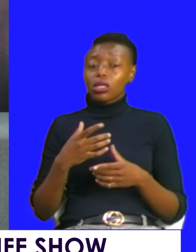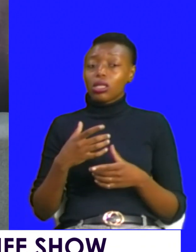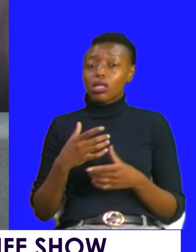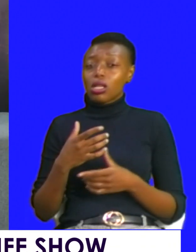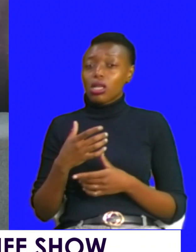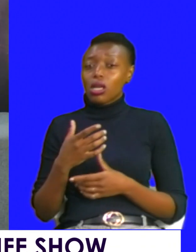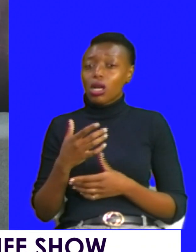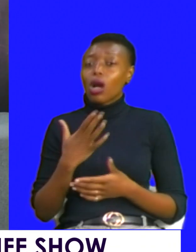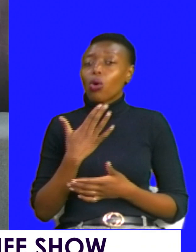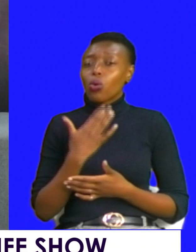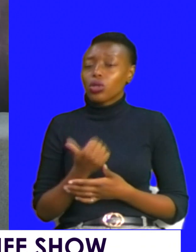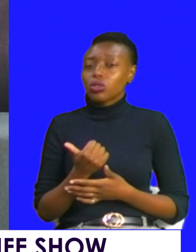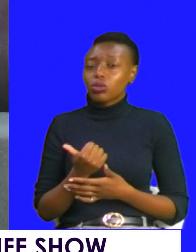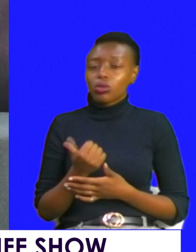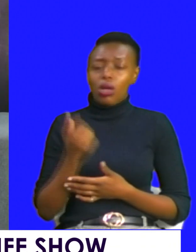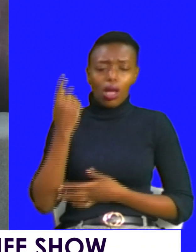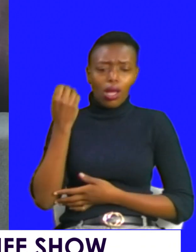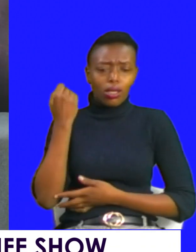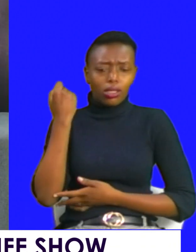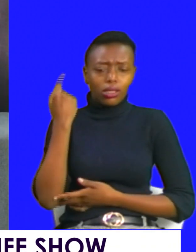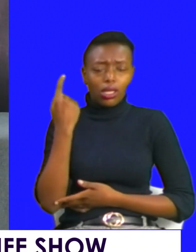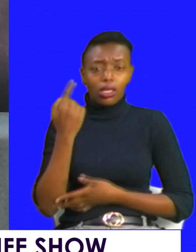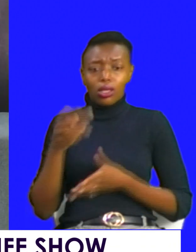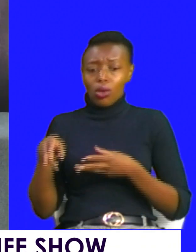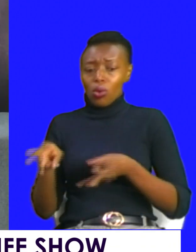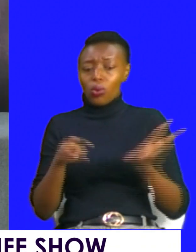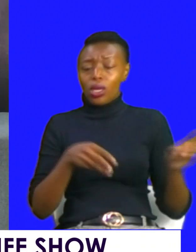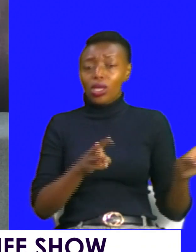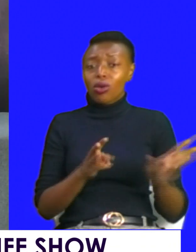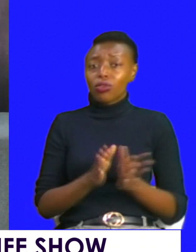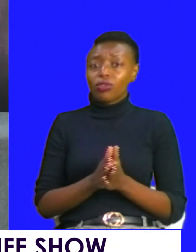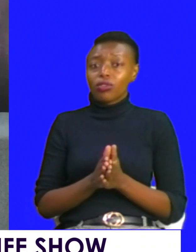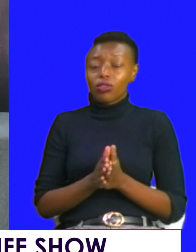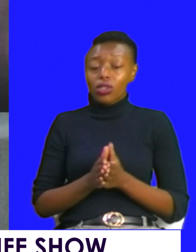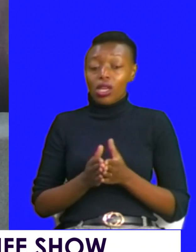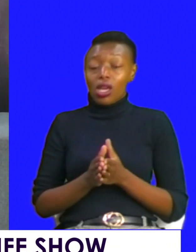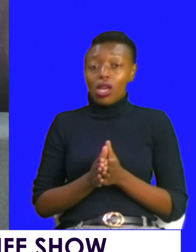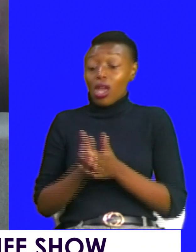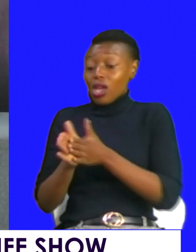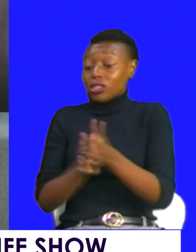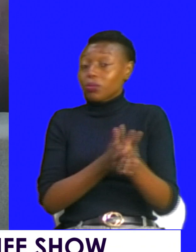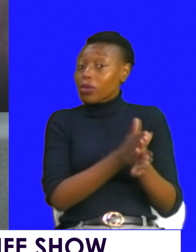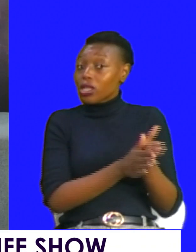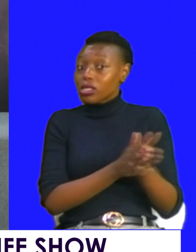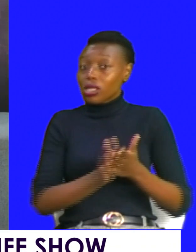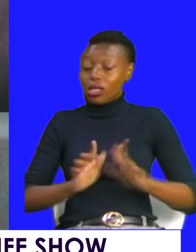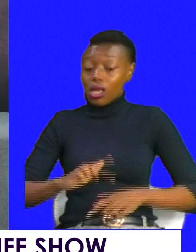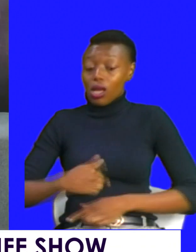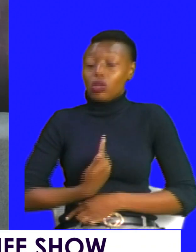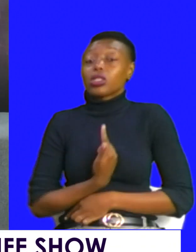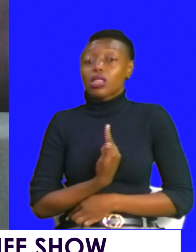Maybe it may need practice, don't you think so? Because you may be doing so many things that when